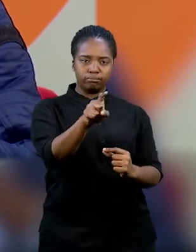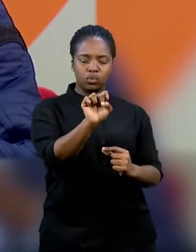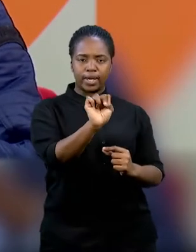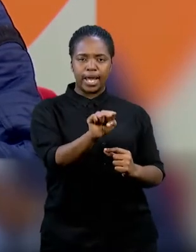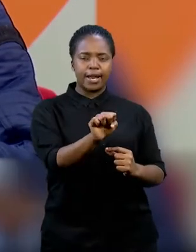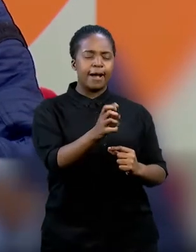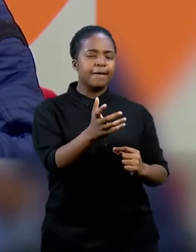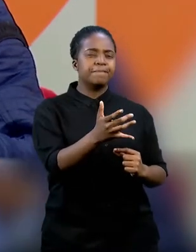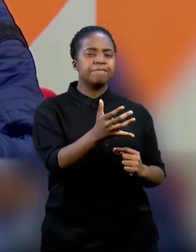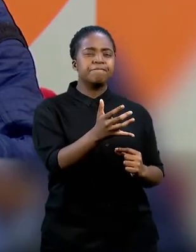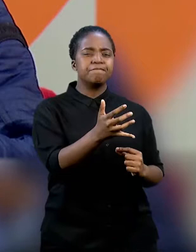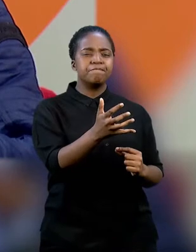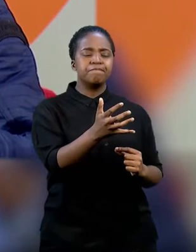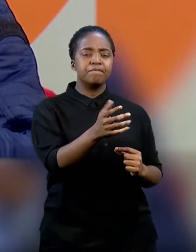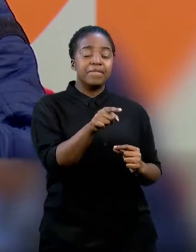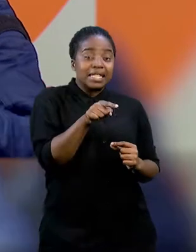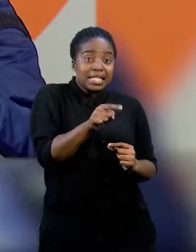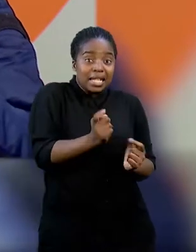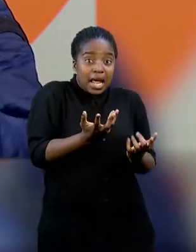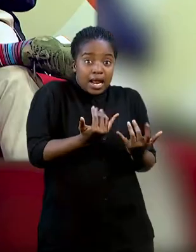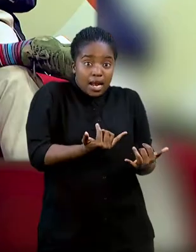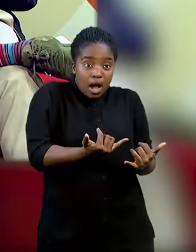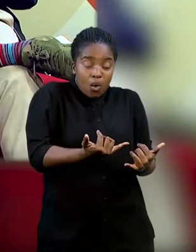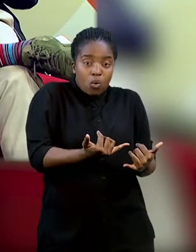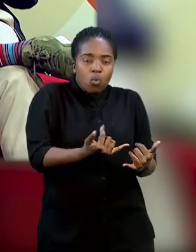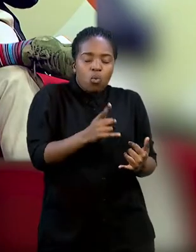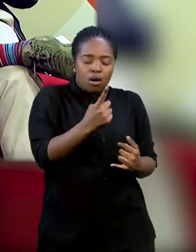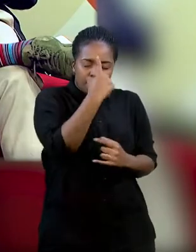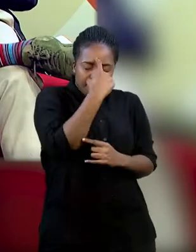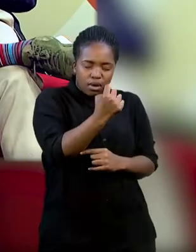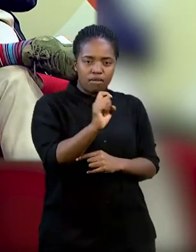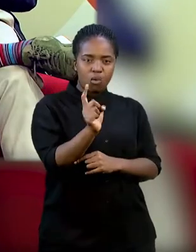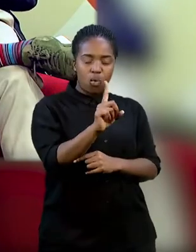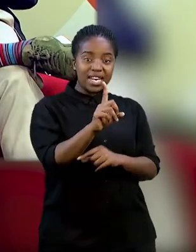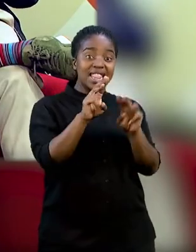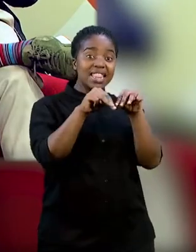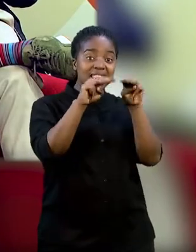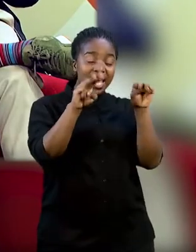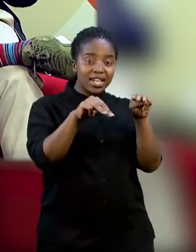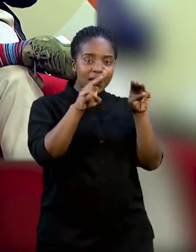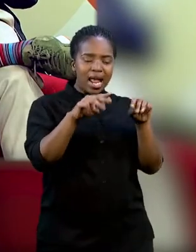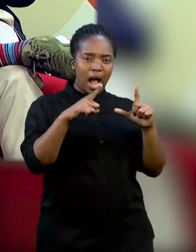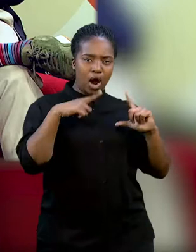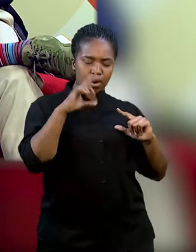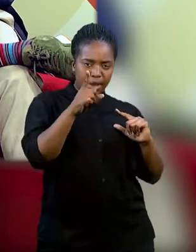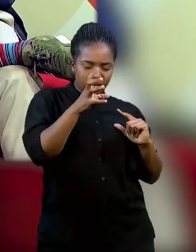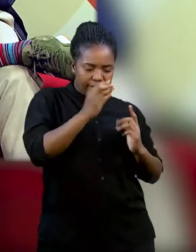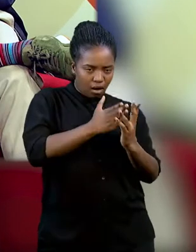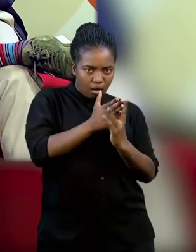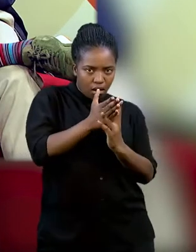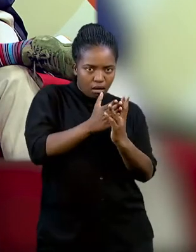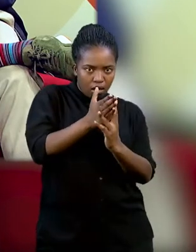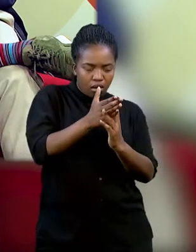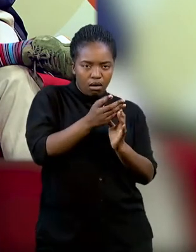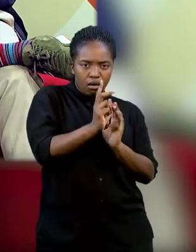kuma stages wethu and these days and dabi yipilivela ukuthi I theater na theater twanze